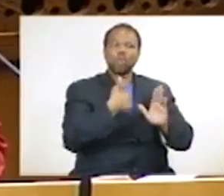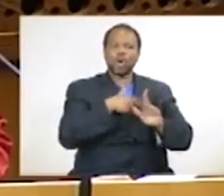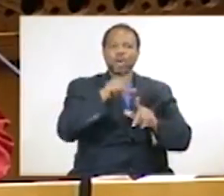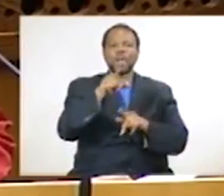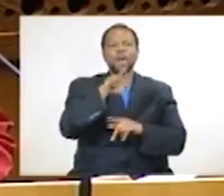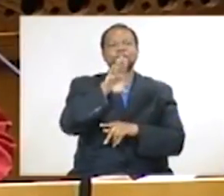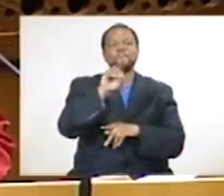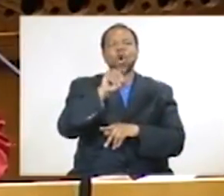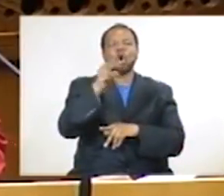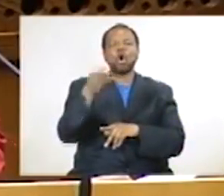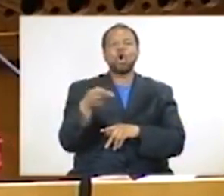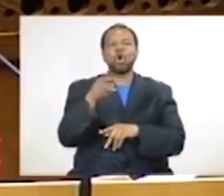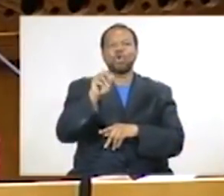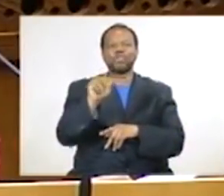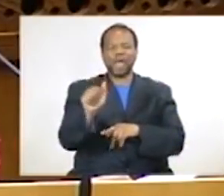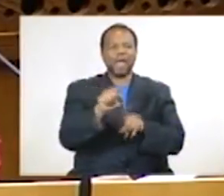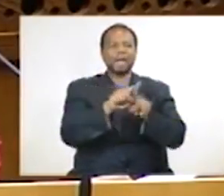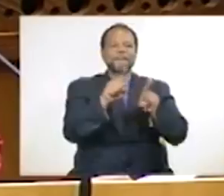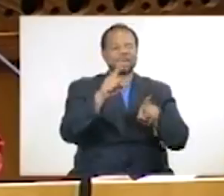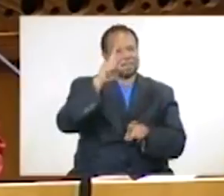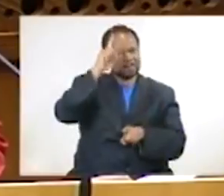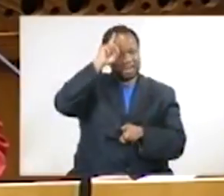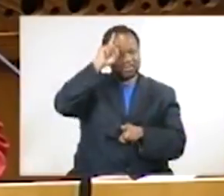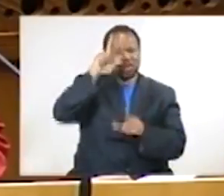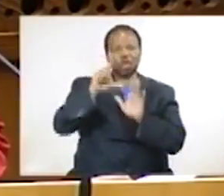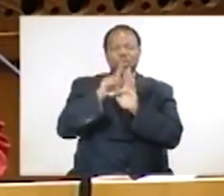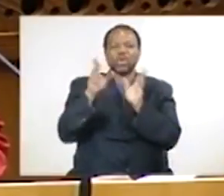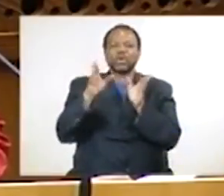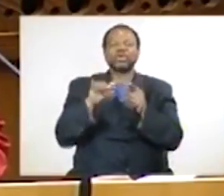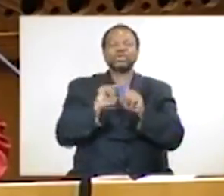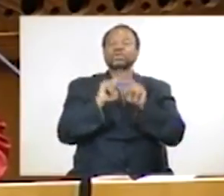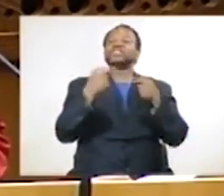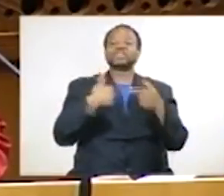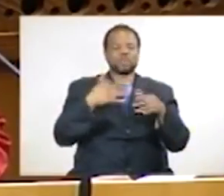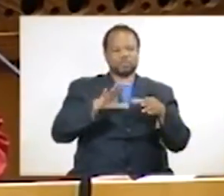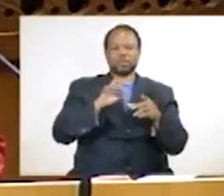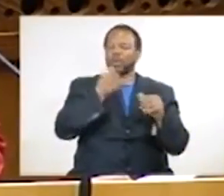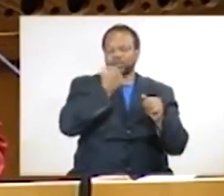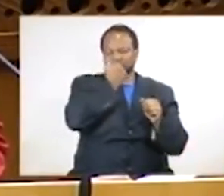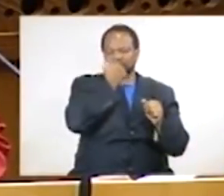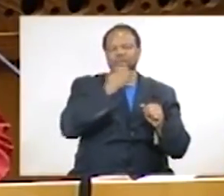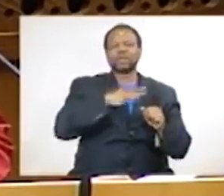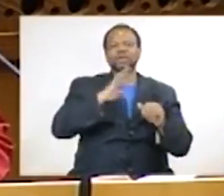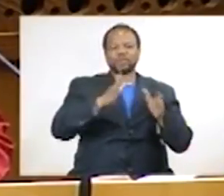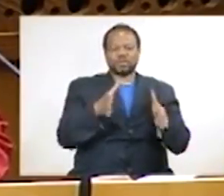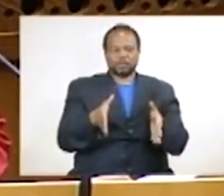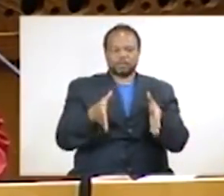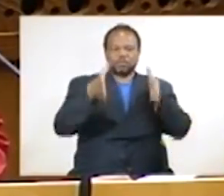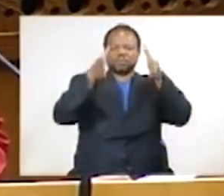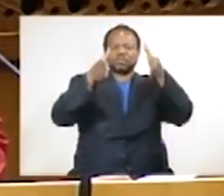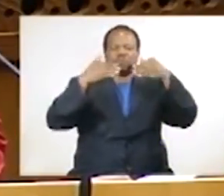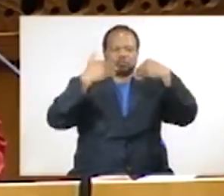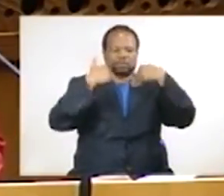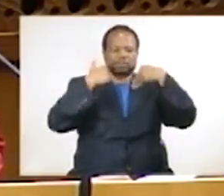law you complied with. This elite pact is reflected by the fact that the most prominent statue in this